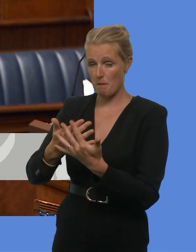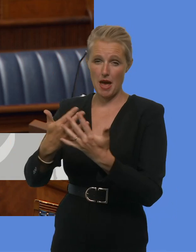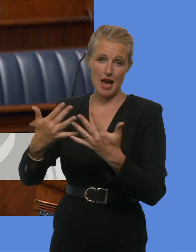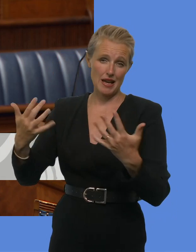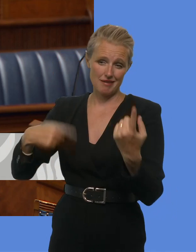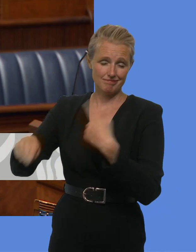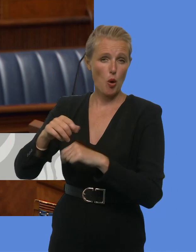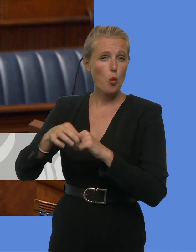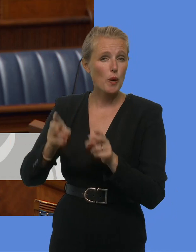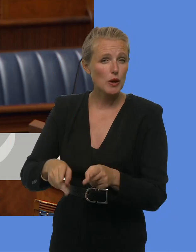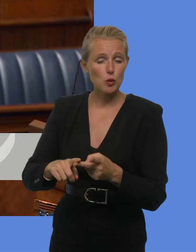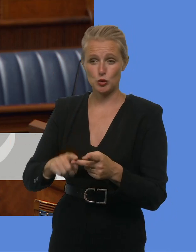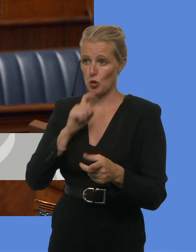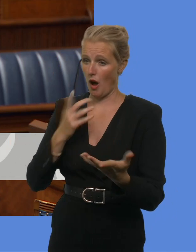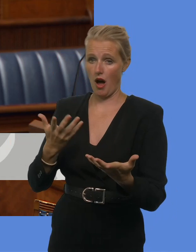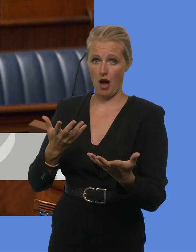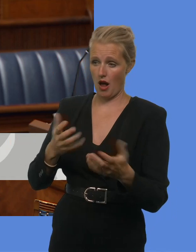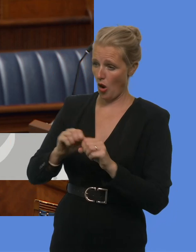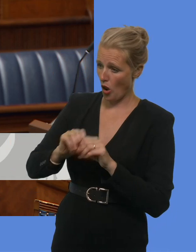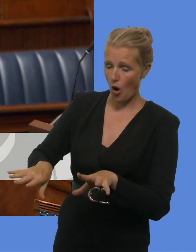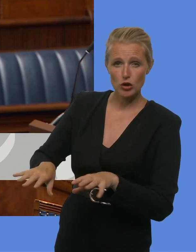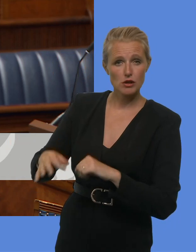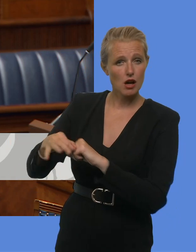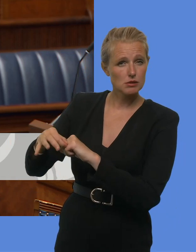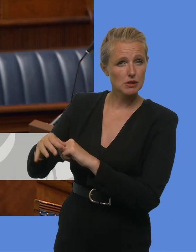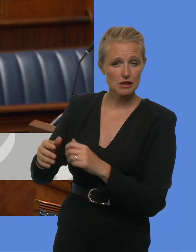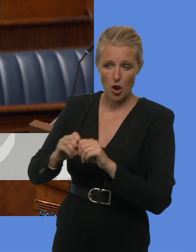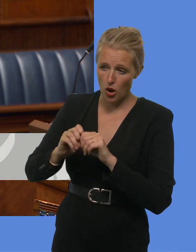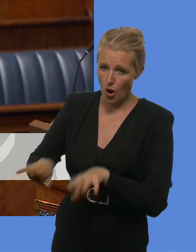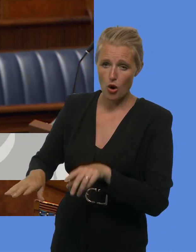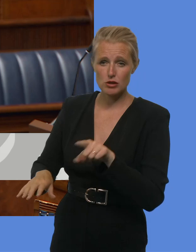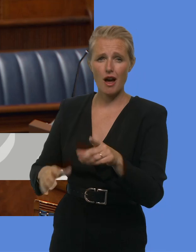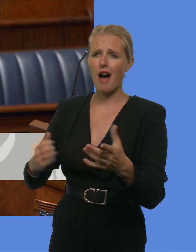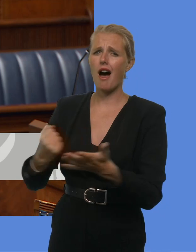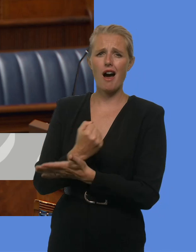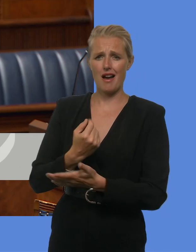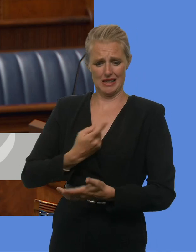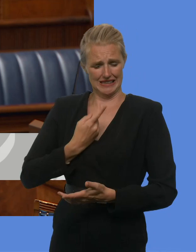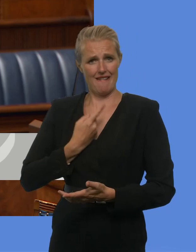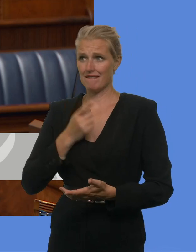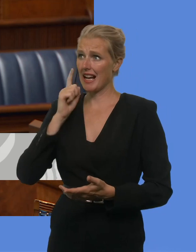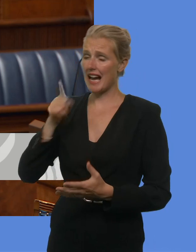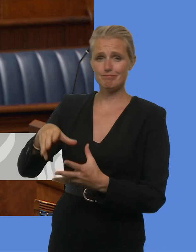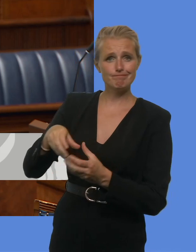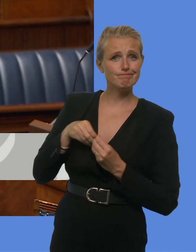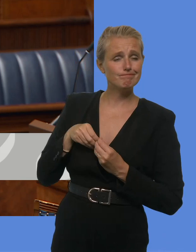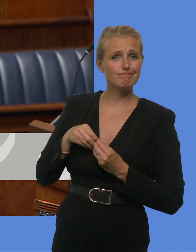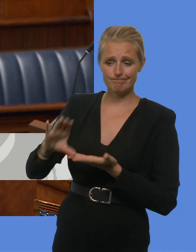those widows, to those that are bereaved, and I know it is a source of frustration that there is not a scheme available